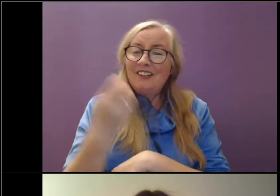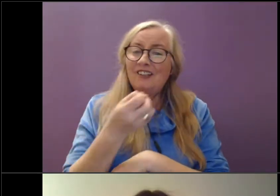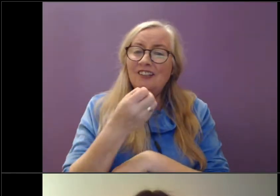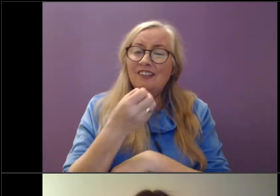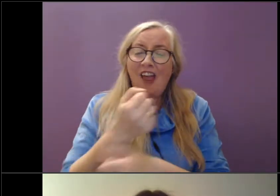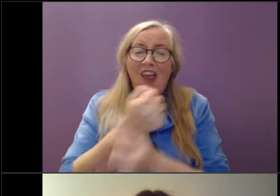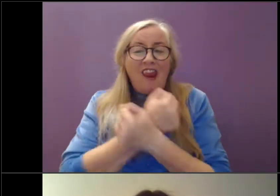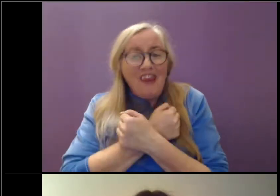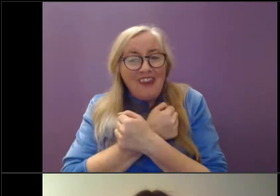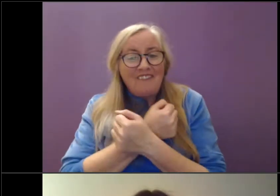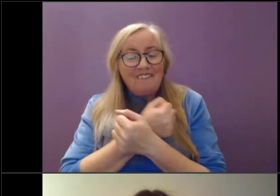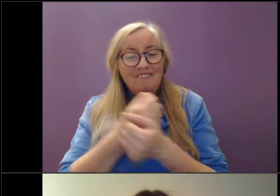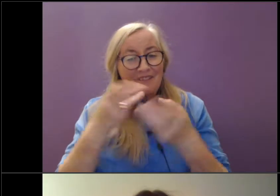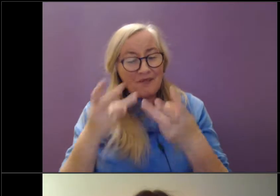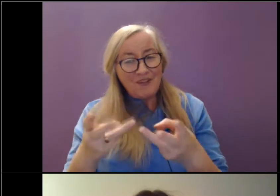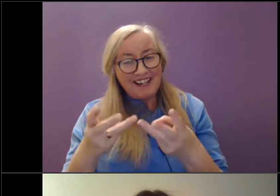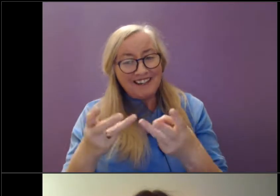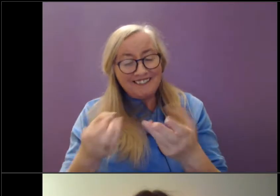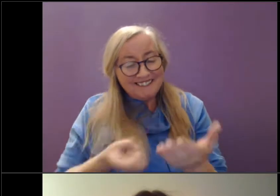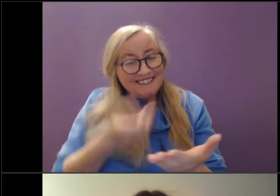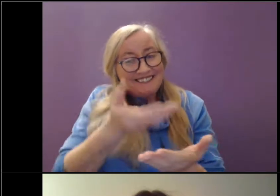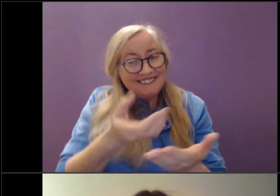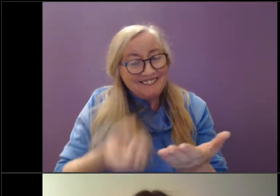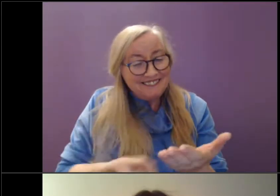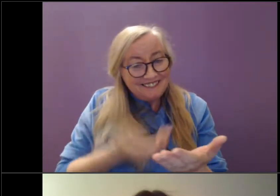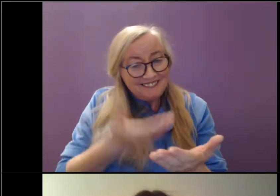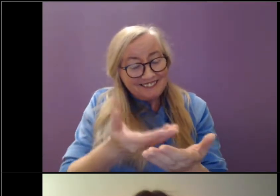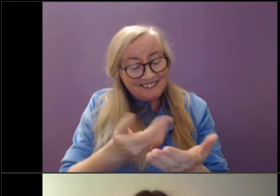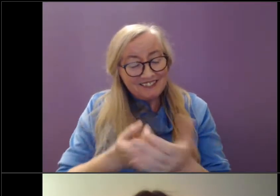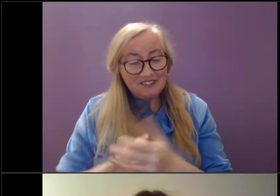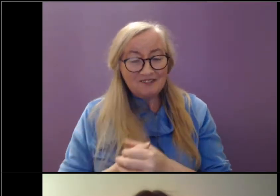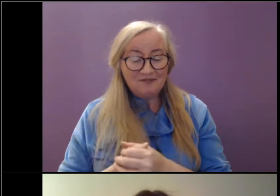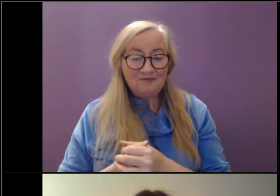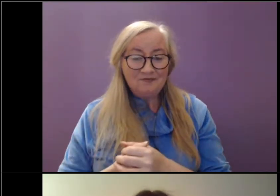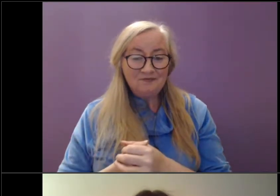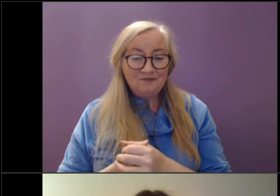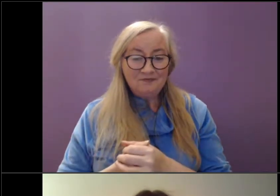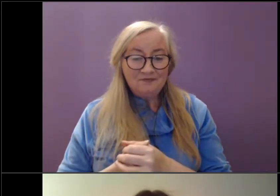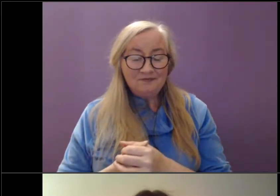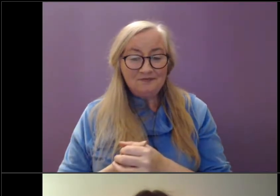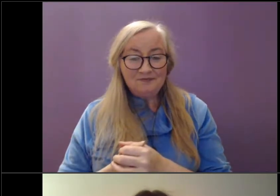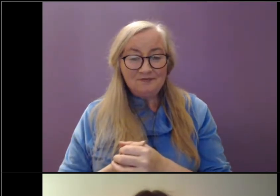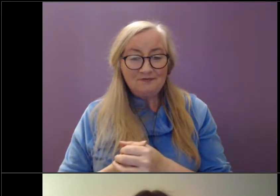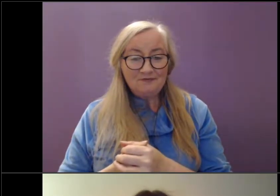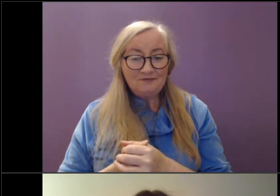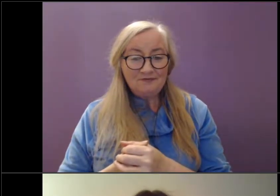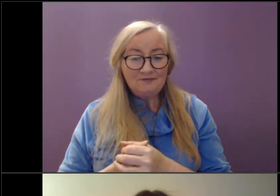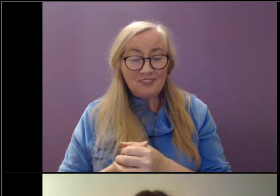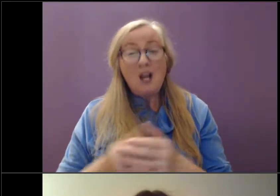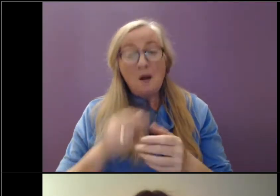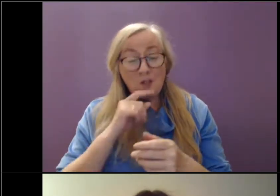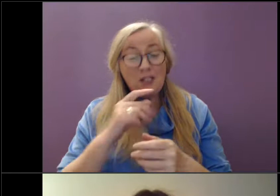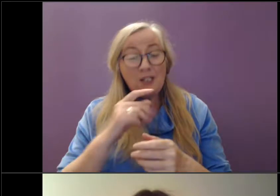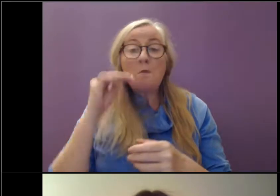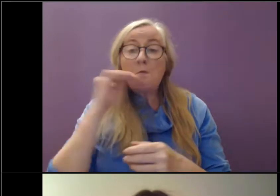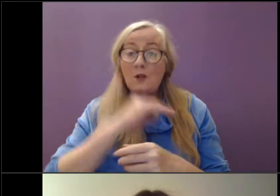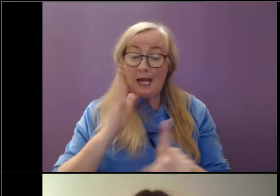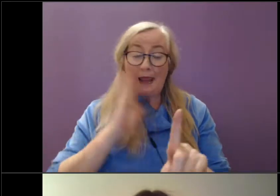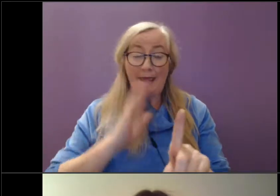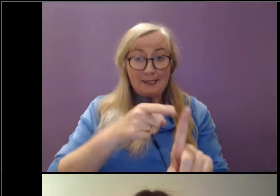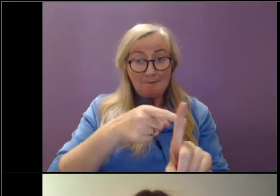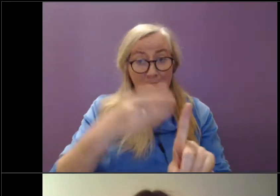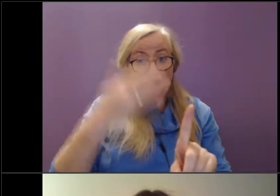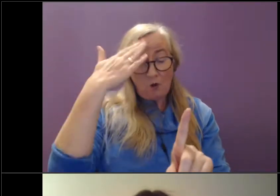to mom and that he wants to protect her, and that's fine. But, you know, in relation to his brother, that mom can manage and she's going to manage that